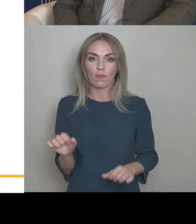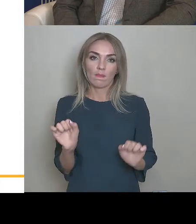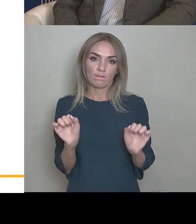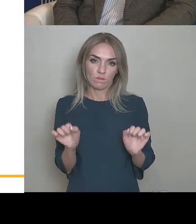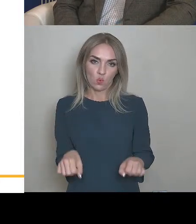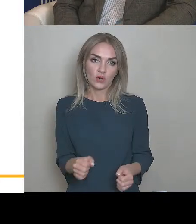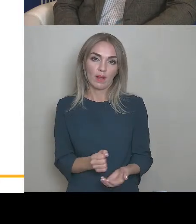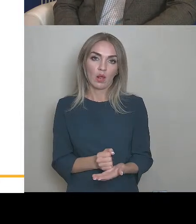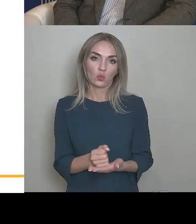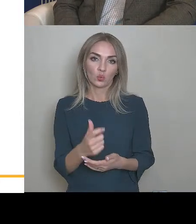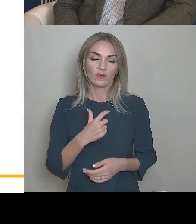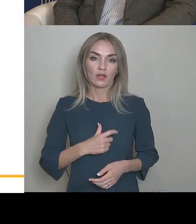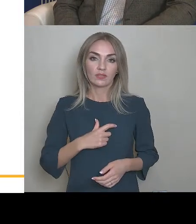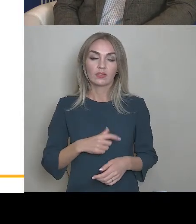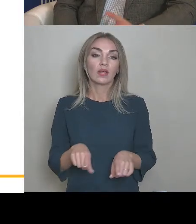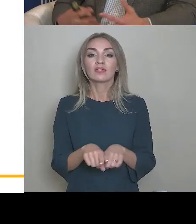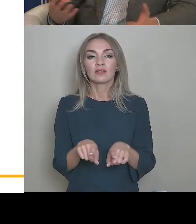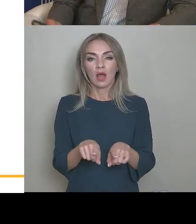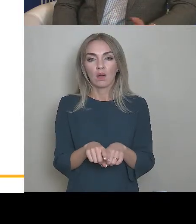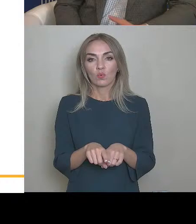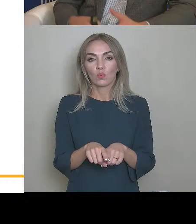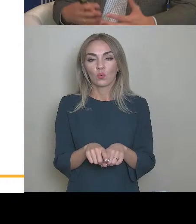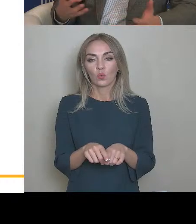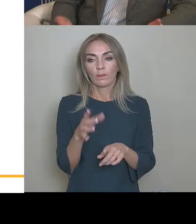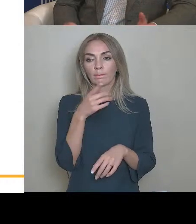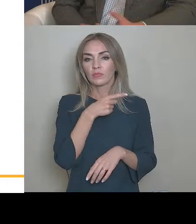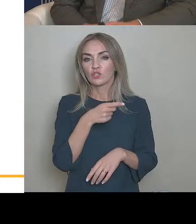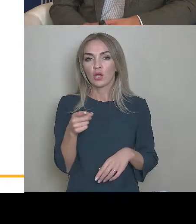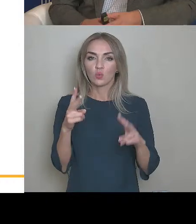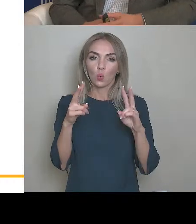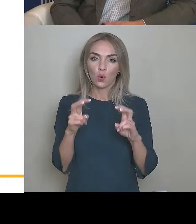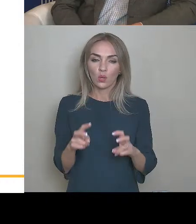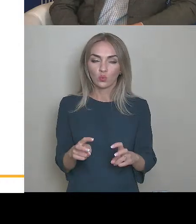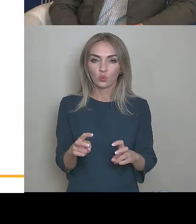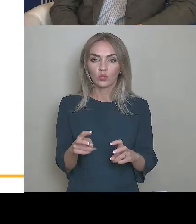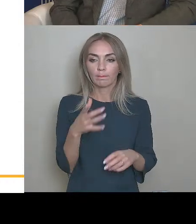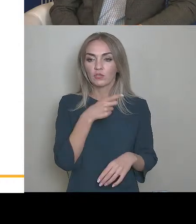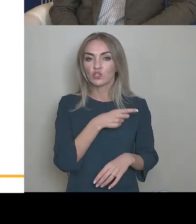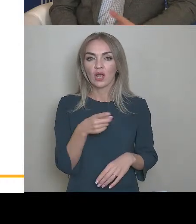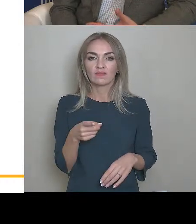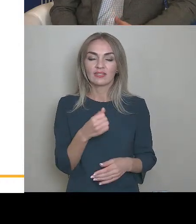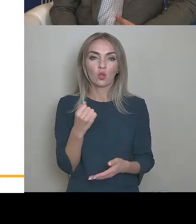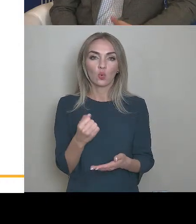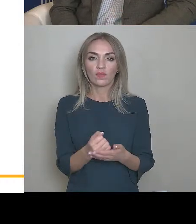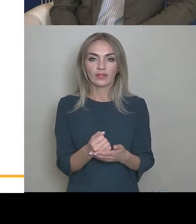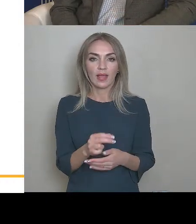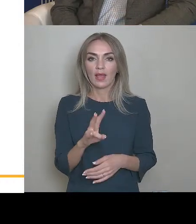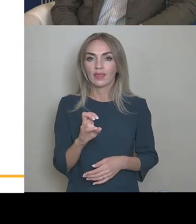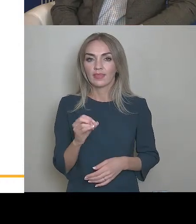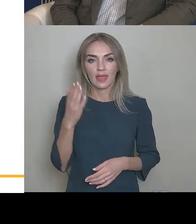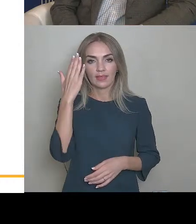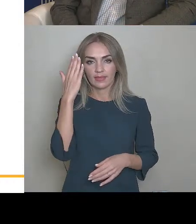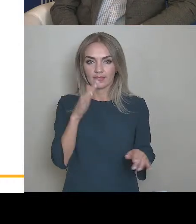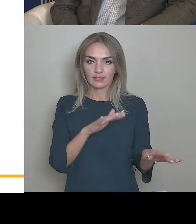the person can run. Similarly, the persons that